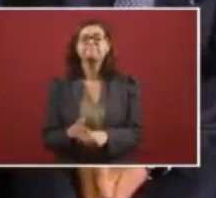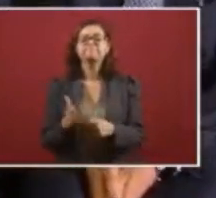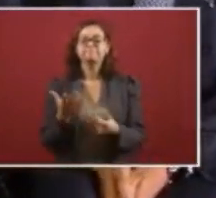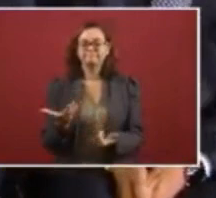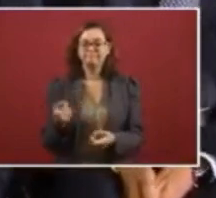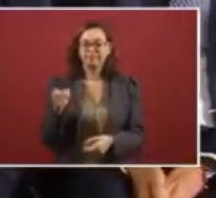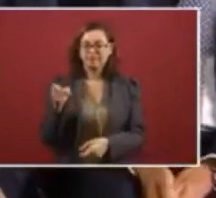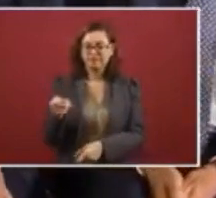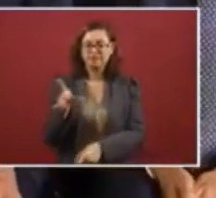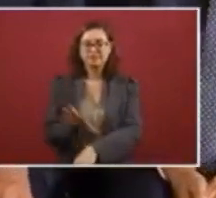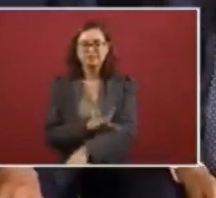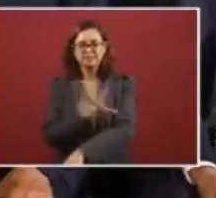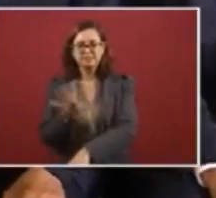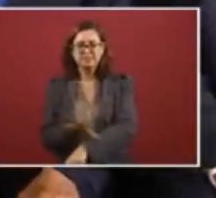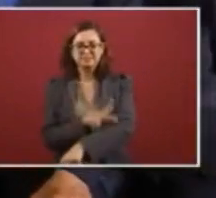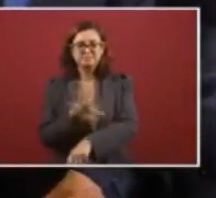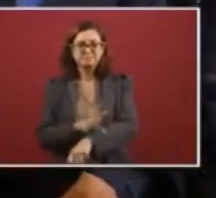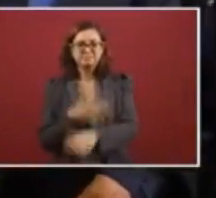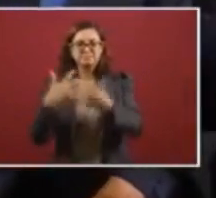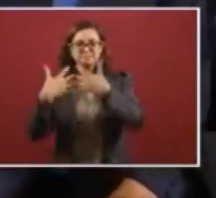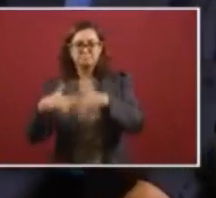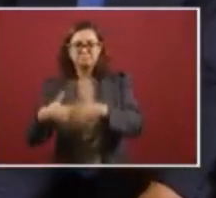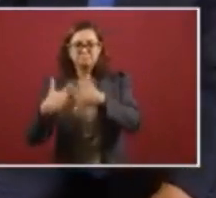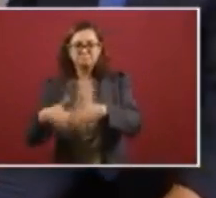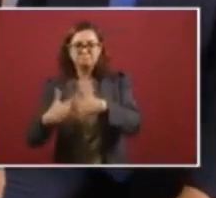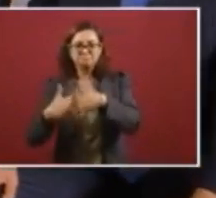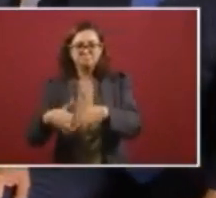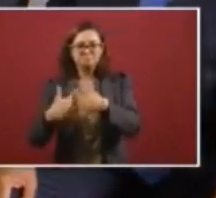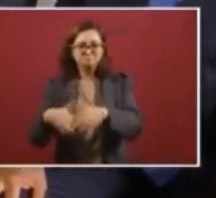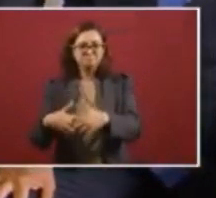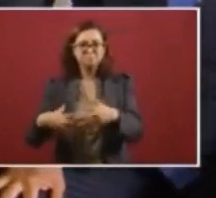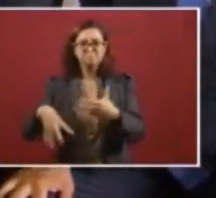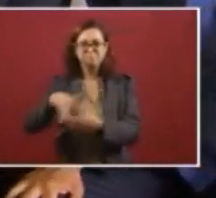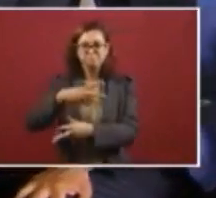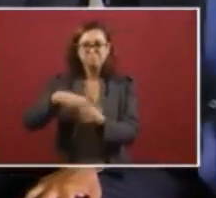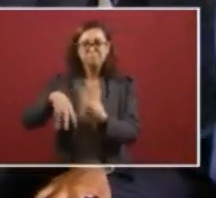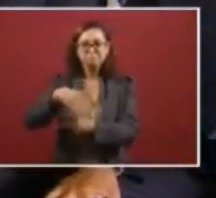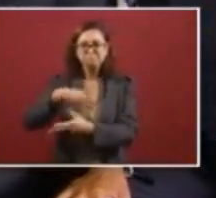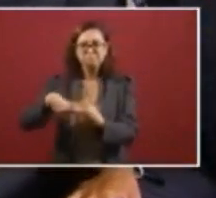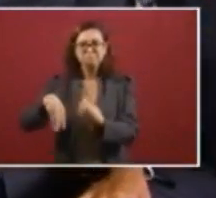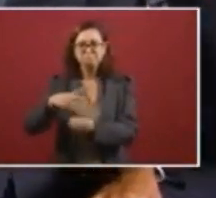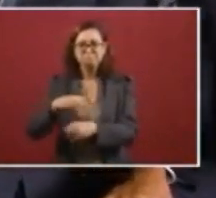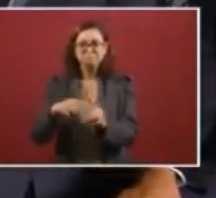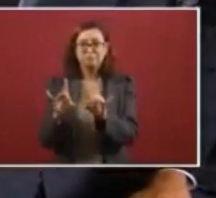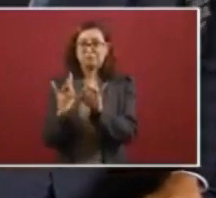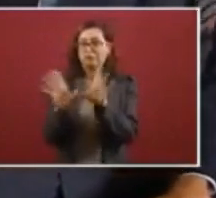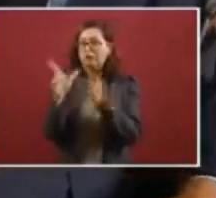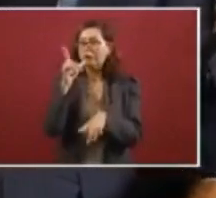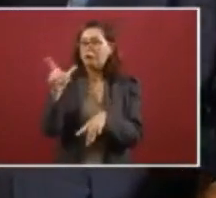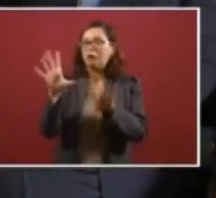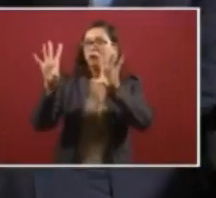gasoline for the electric industry, so that we won't have